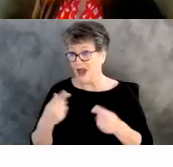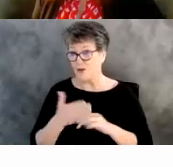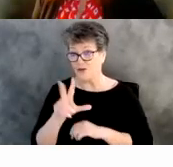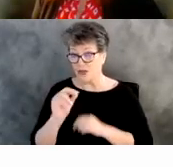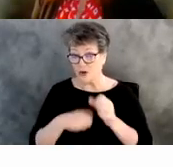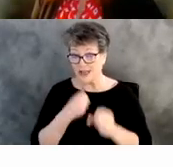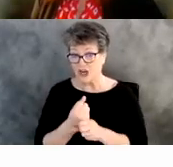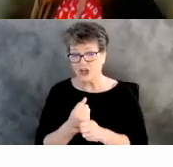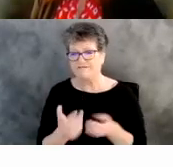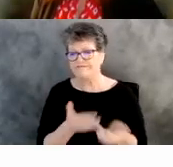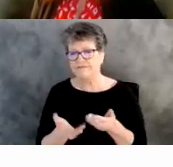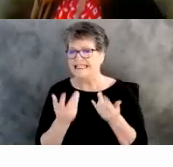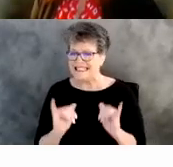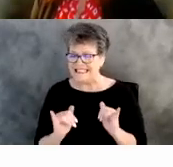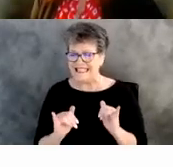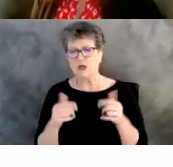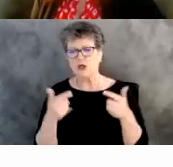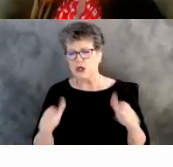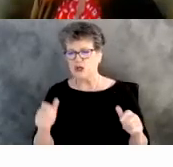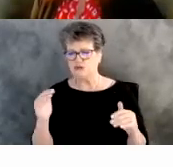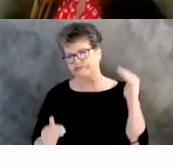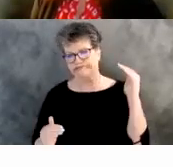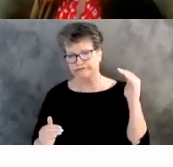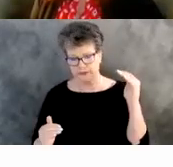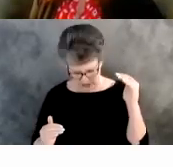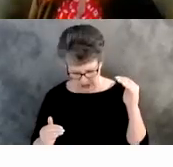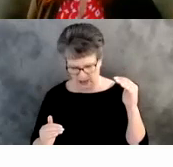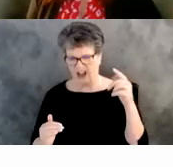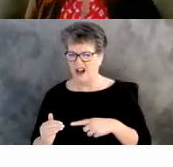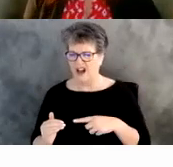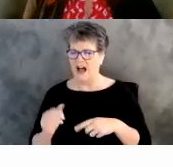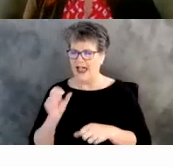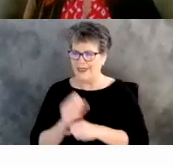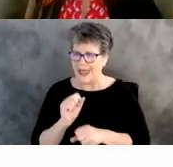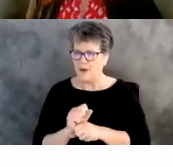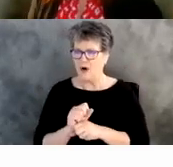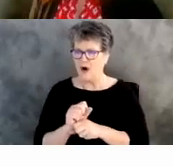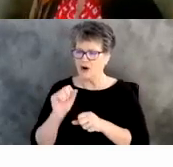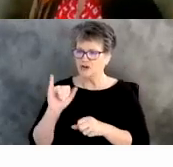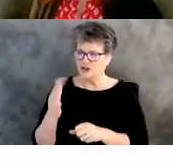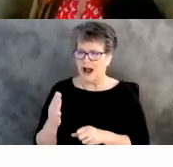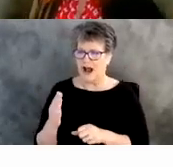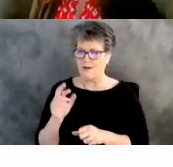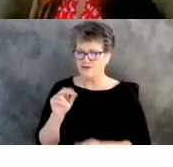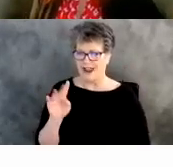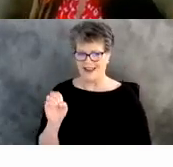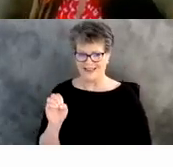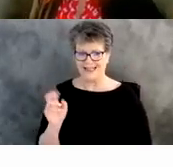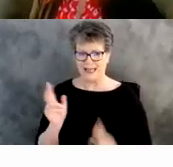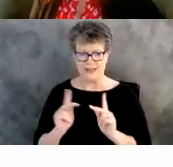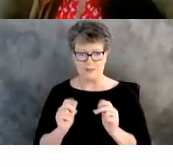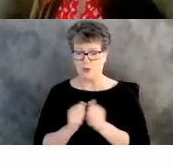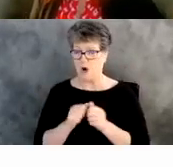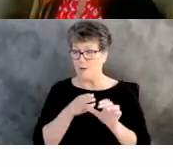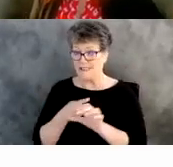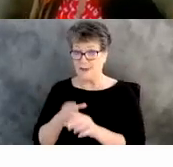years, we still have a huge disparity between the labor participation rate, which is just a fancy way of saying, people who are participating